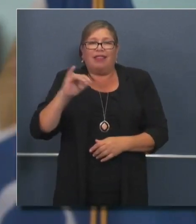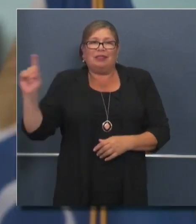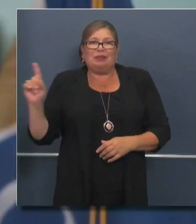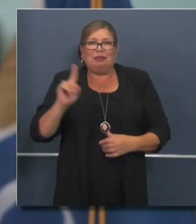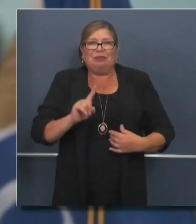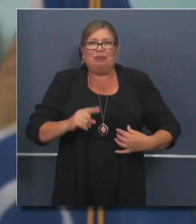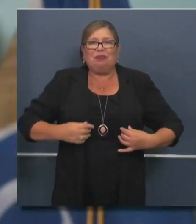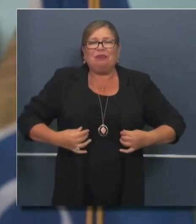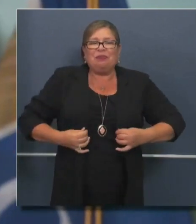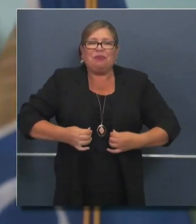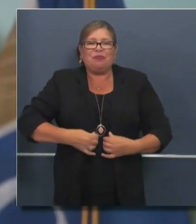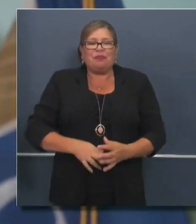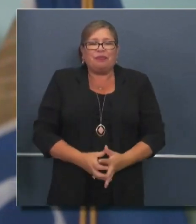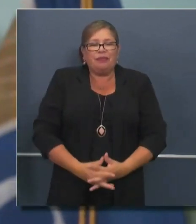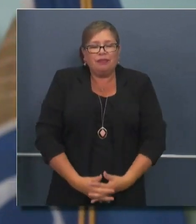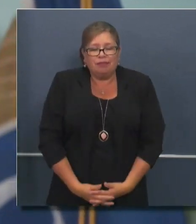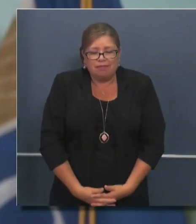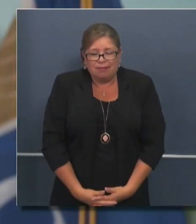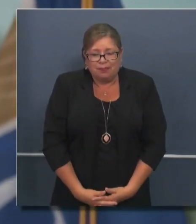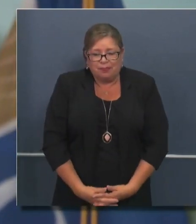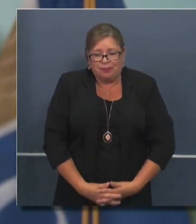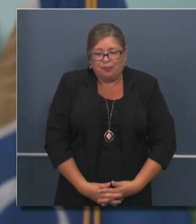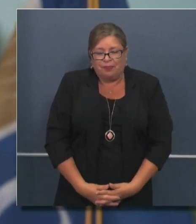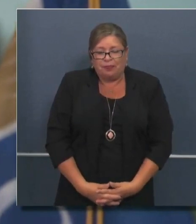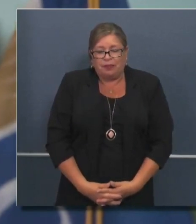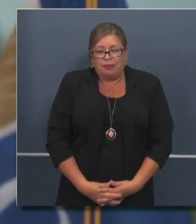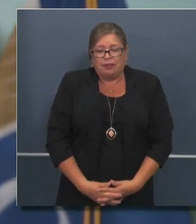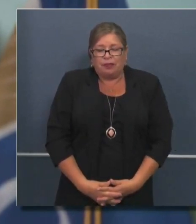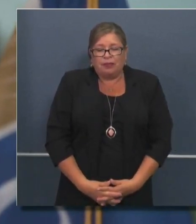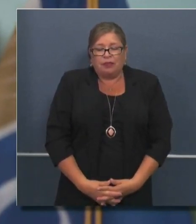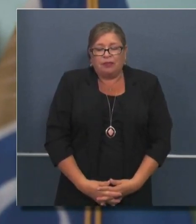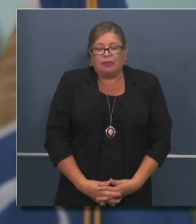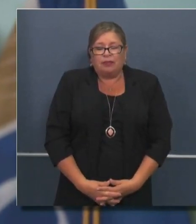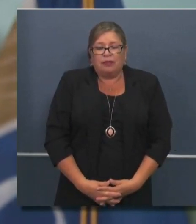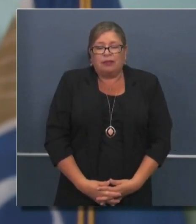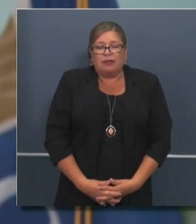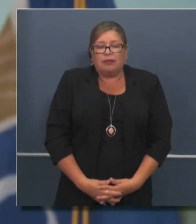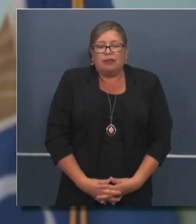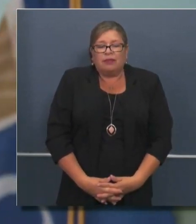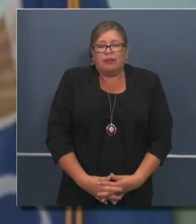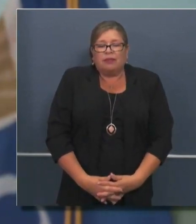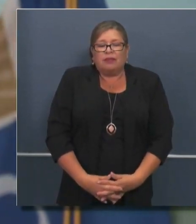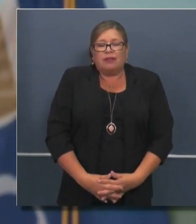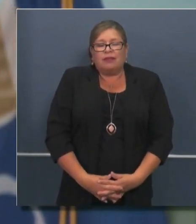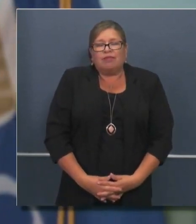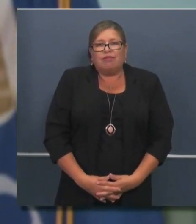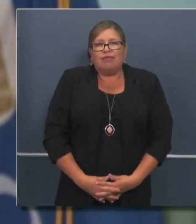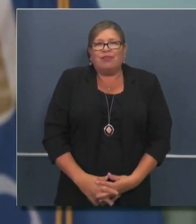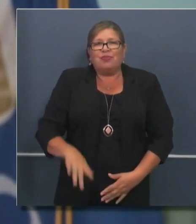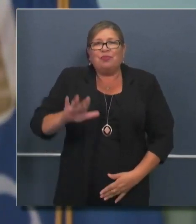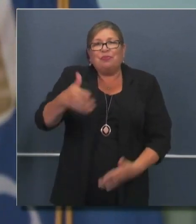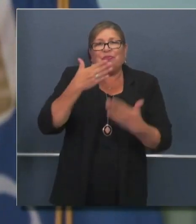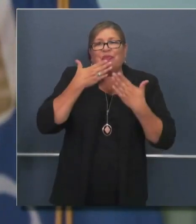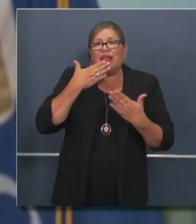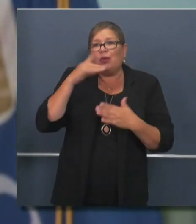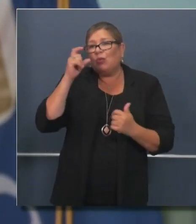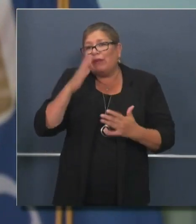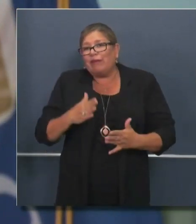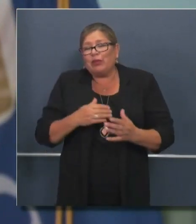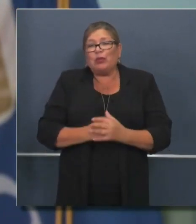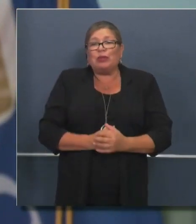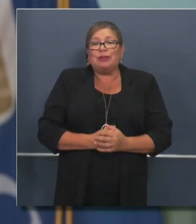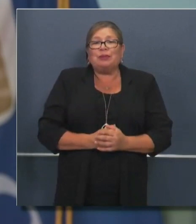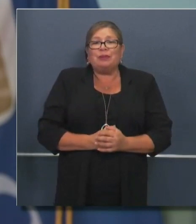Good afternoon. Thank you, Governor. I'm just going to briefly go over a little bit about what the governor has been